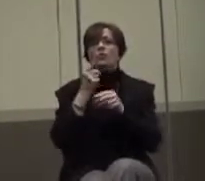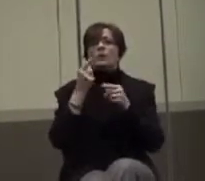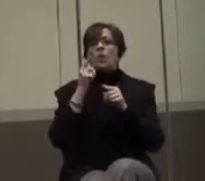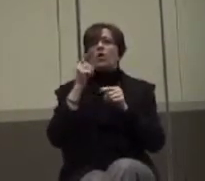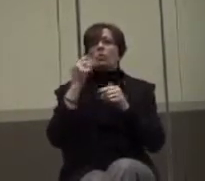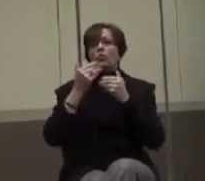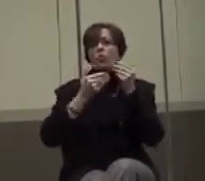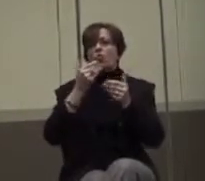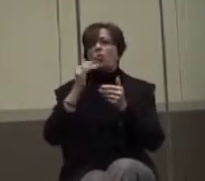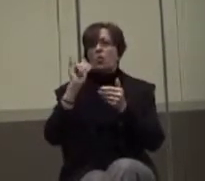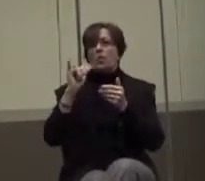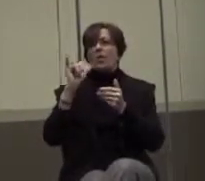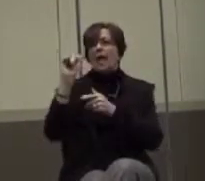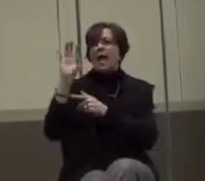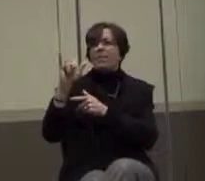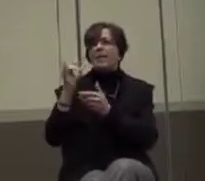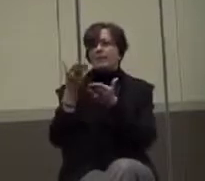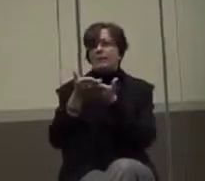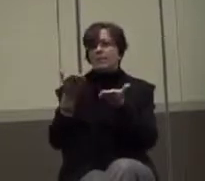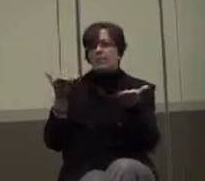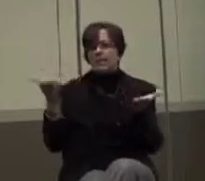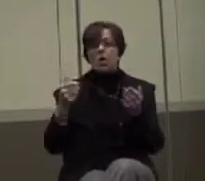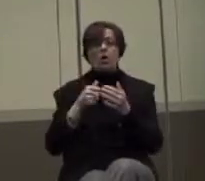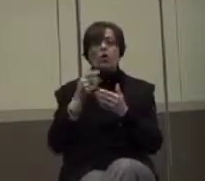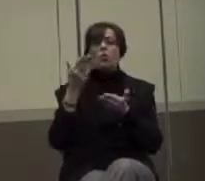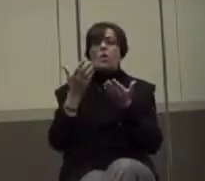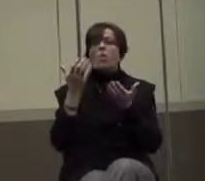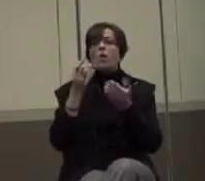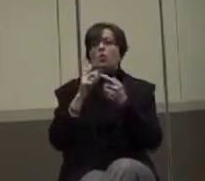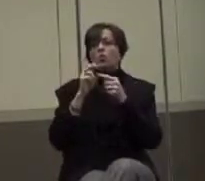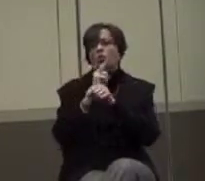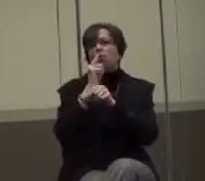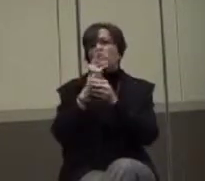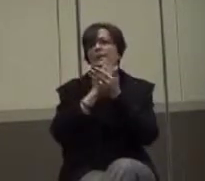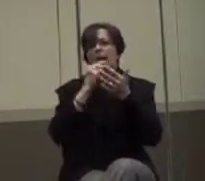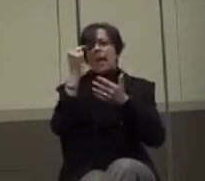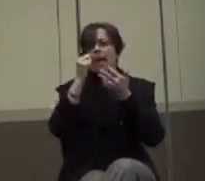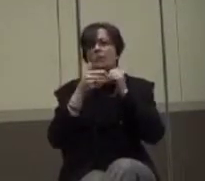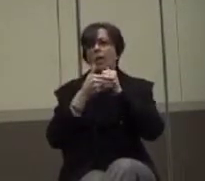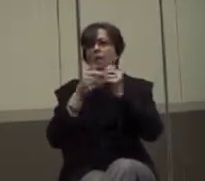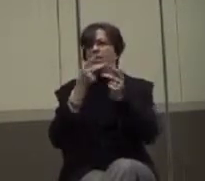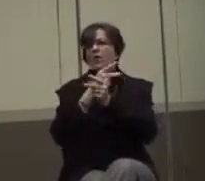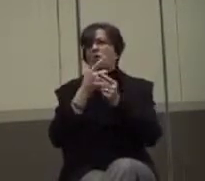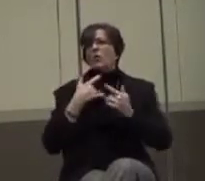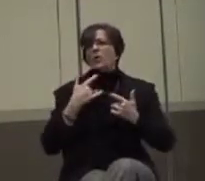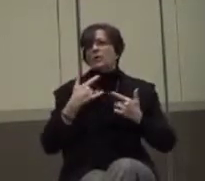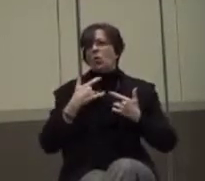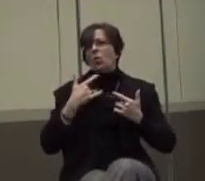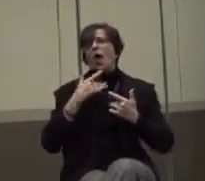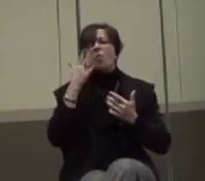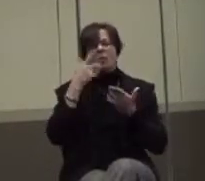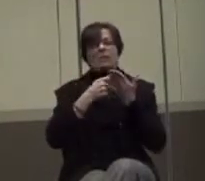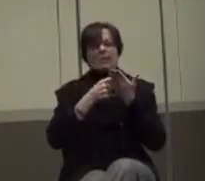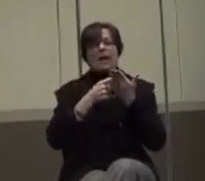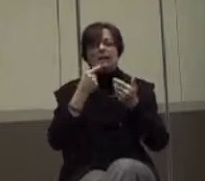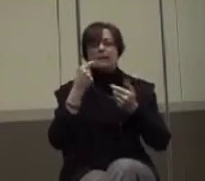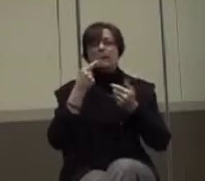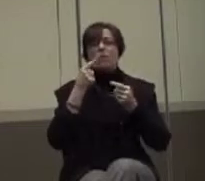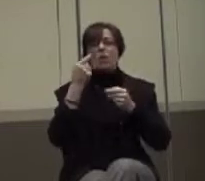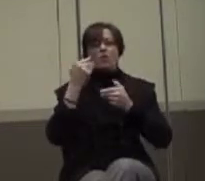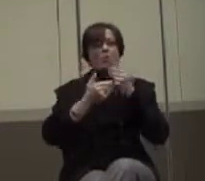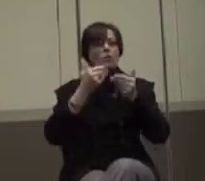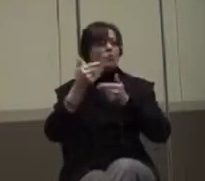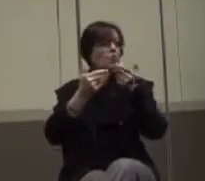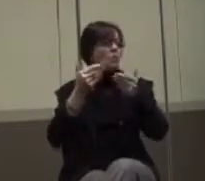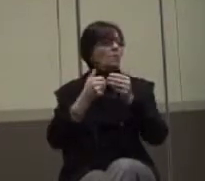want to use some of these to look at to help you figure out what's going on. And we'll talk about those as we go through. So that just kind of explains the